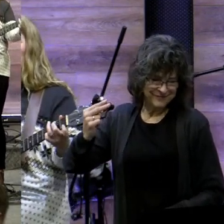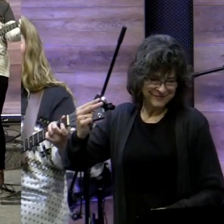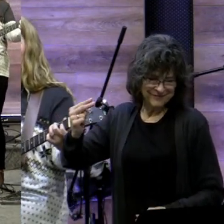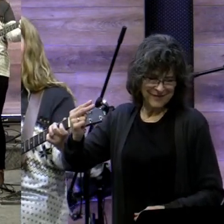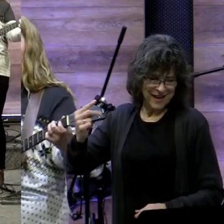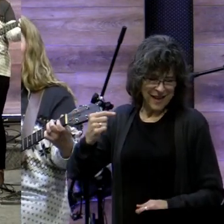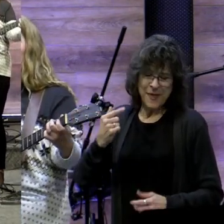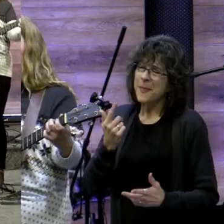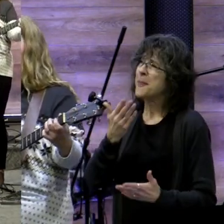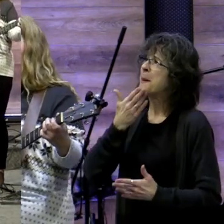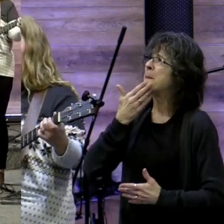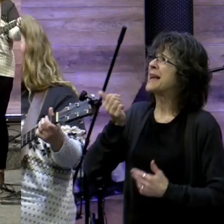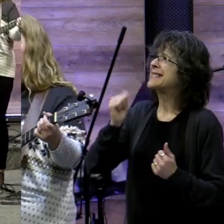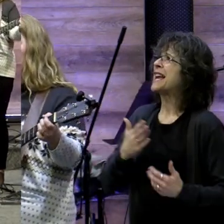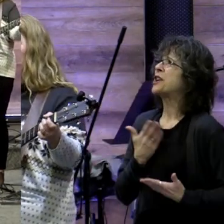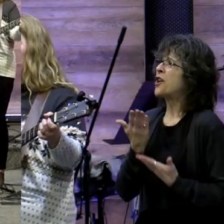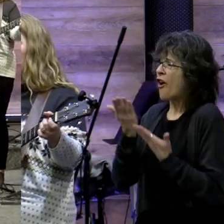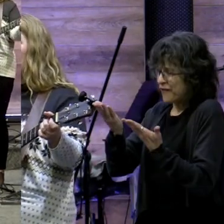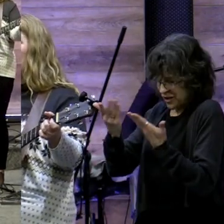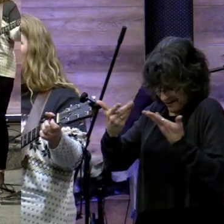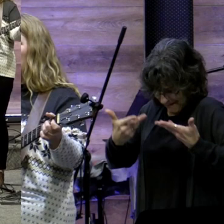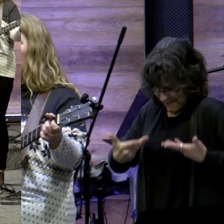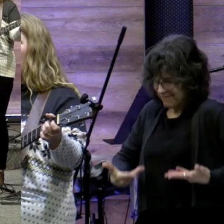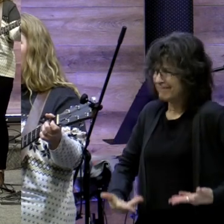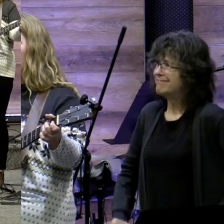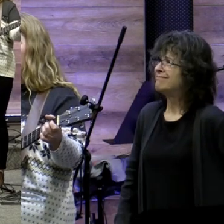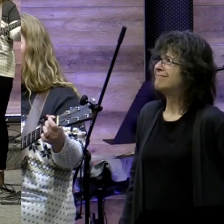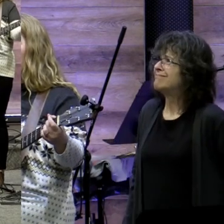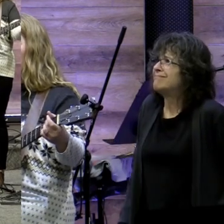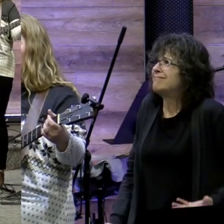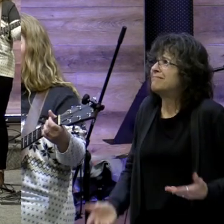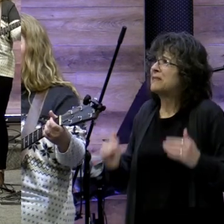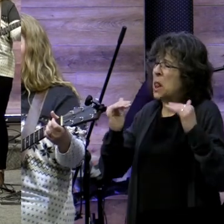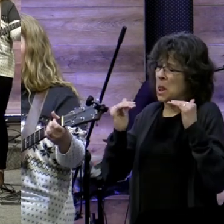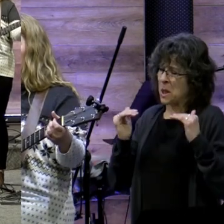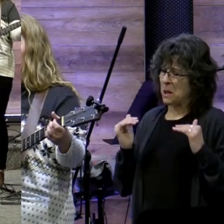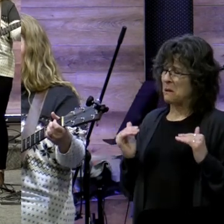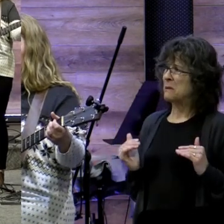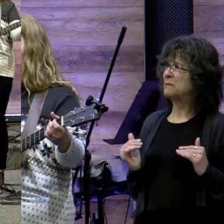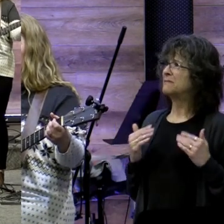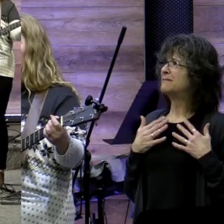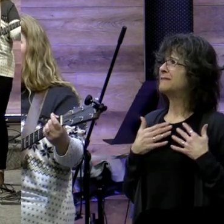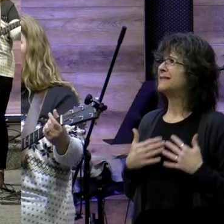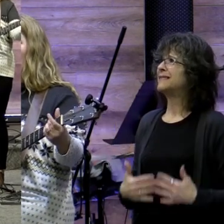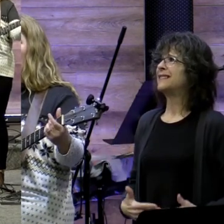to offer are these filthy rags, yet you